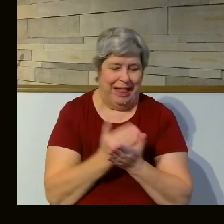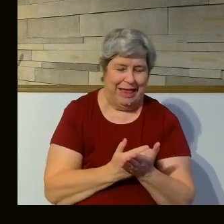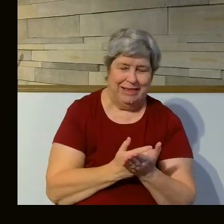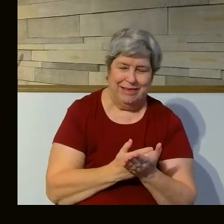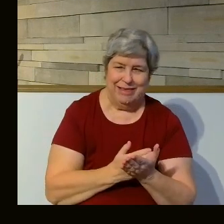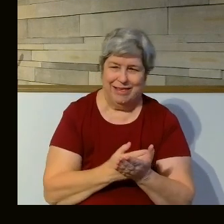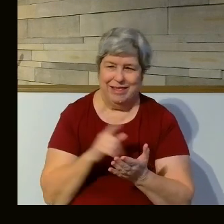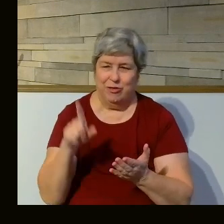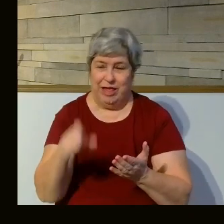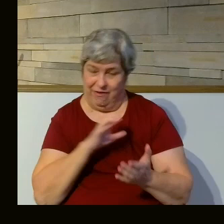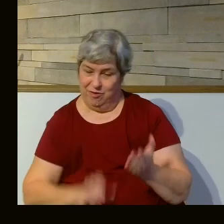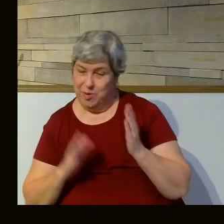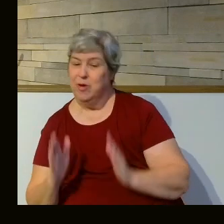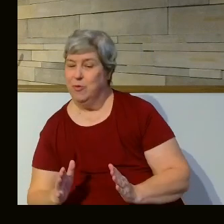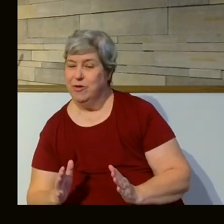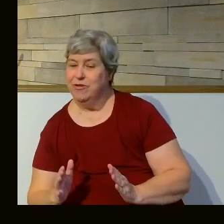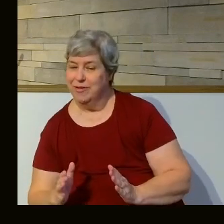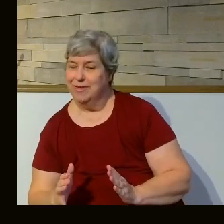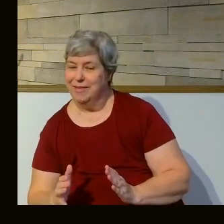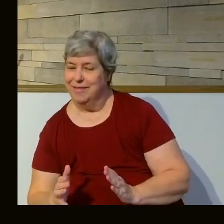snuck in, she has to be a Christian, right?